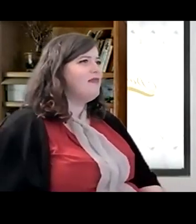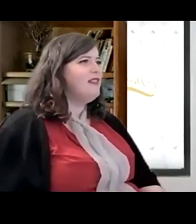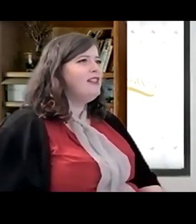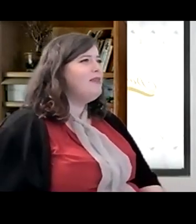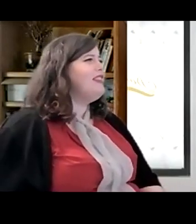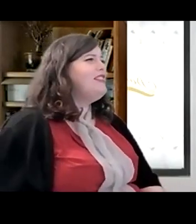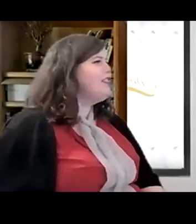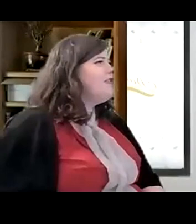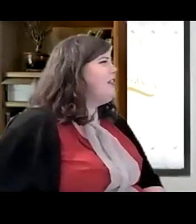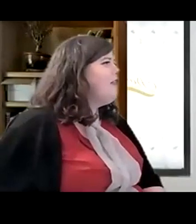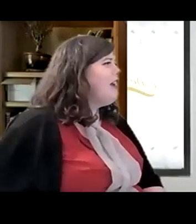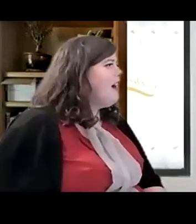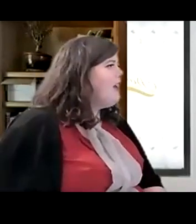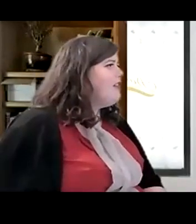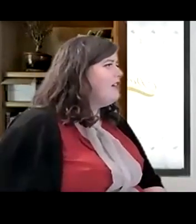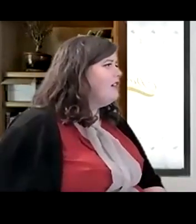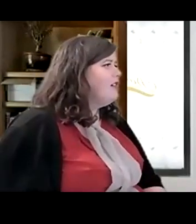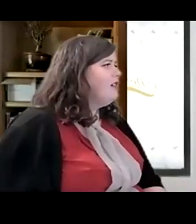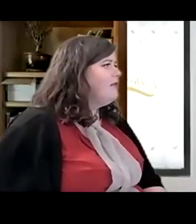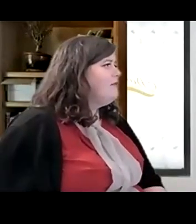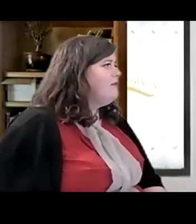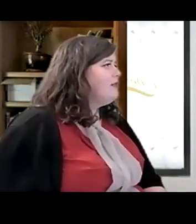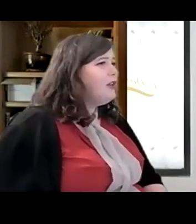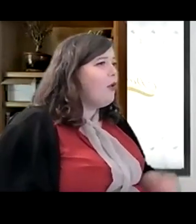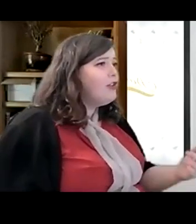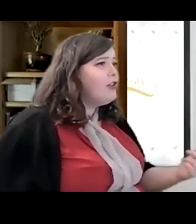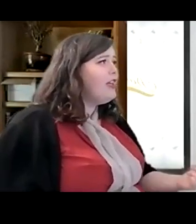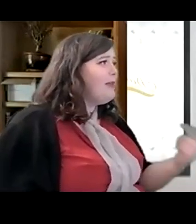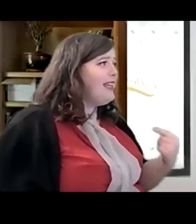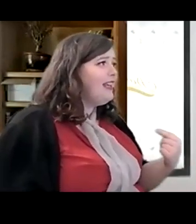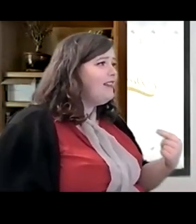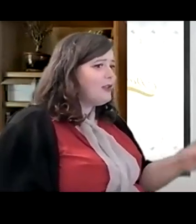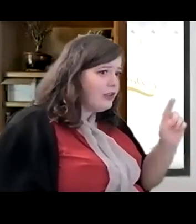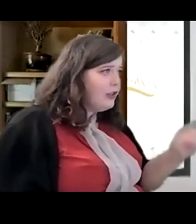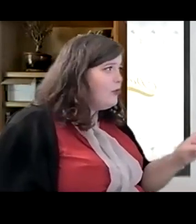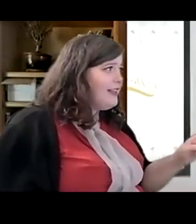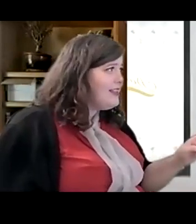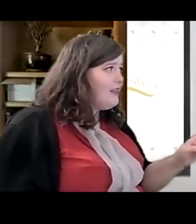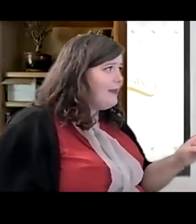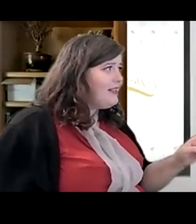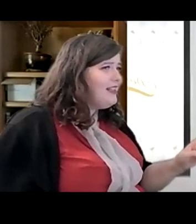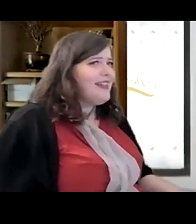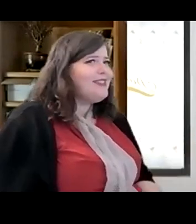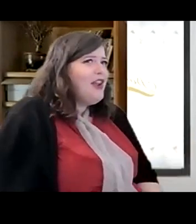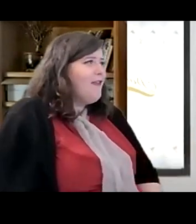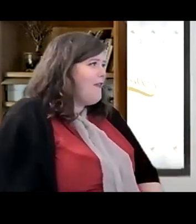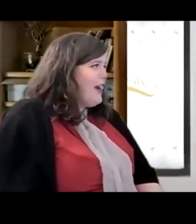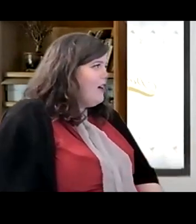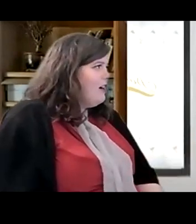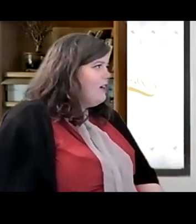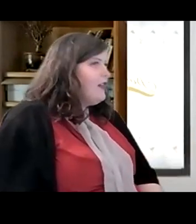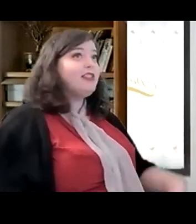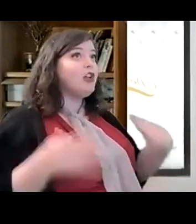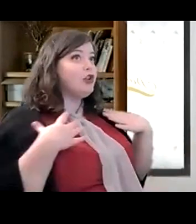this. But this doesn't feel right either. You're turning me in so you can save the business? That's not